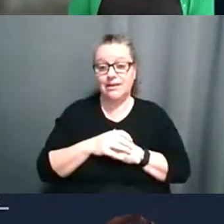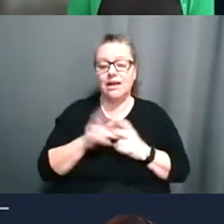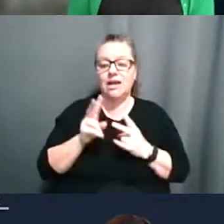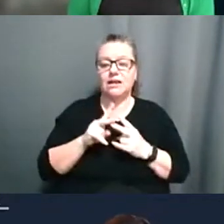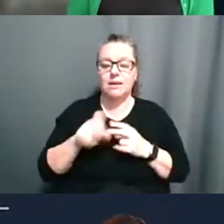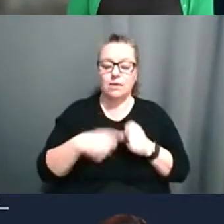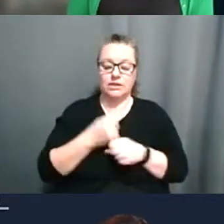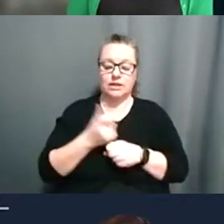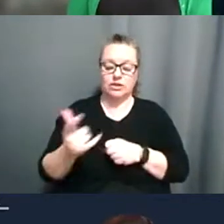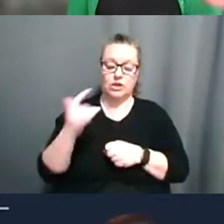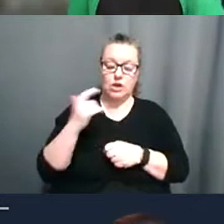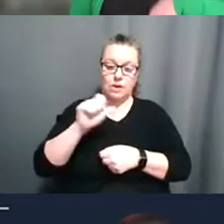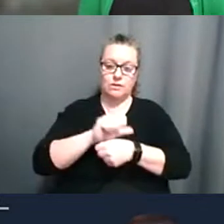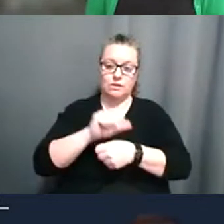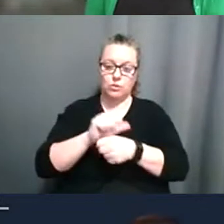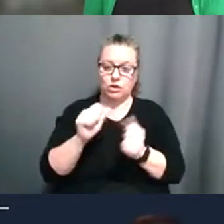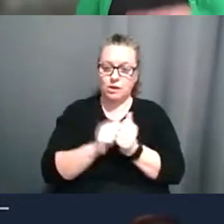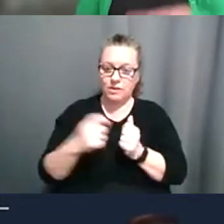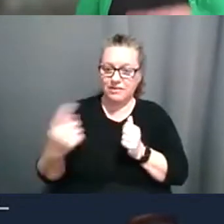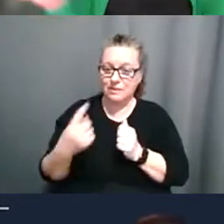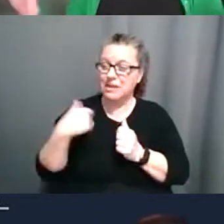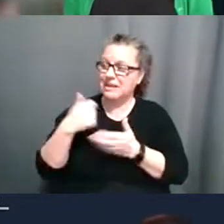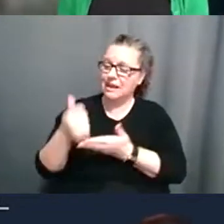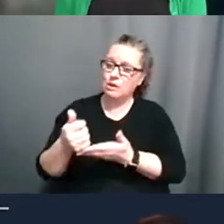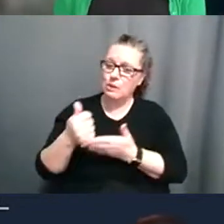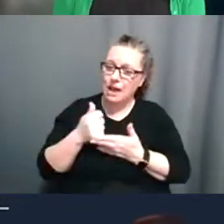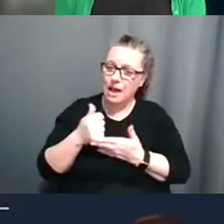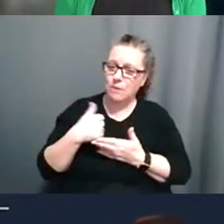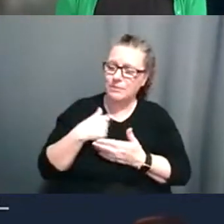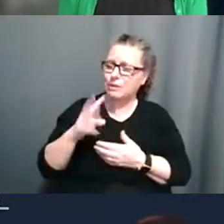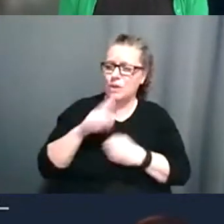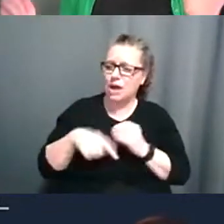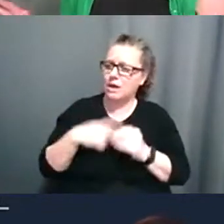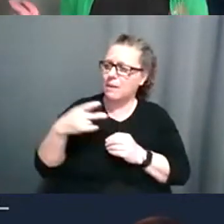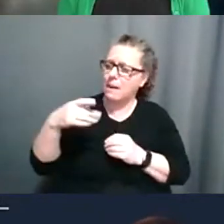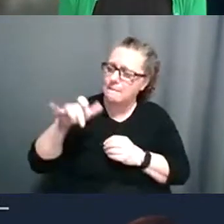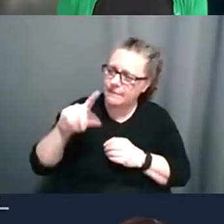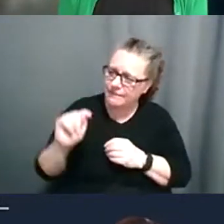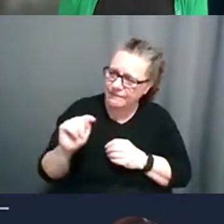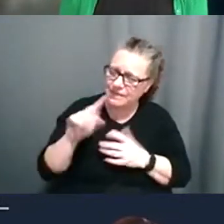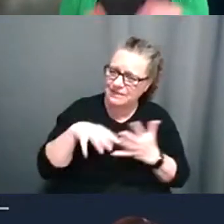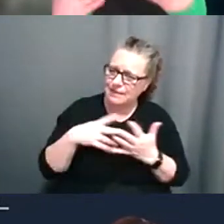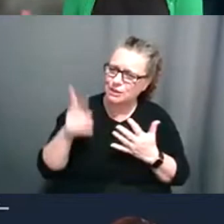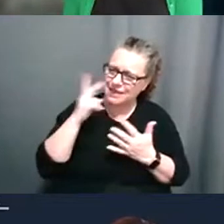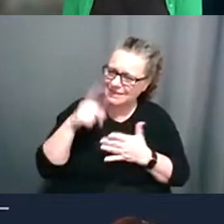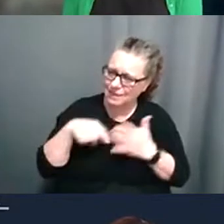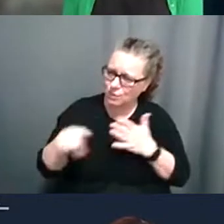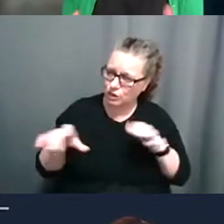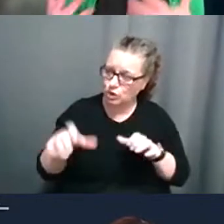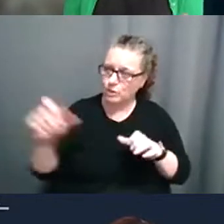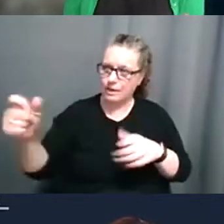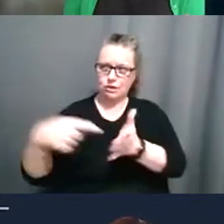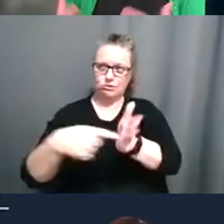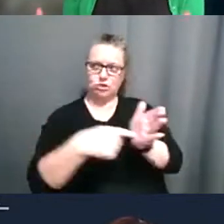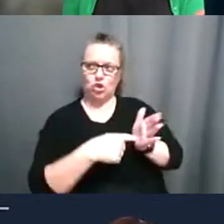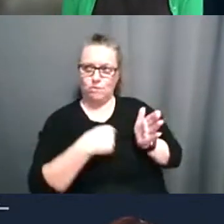was working with someone, and she's like, "Can you help me with you talk about pivot tables, and I see some of the stuff that you do, but can you walk me through how